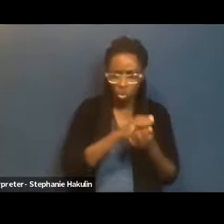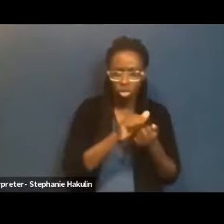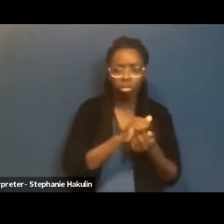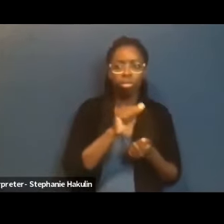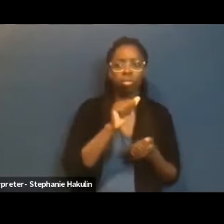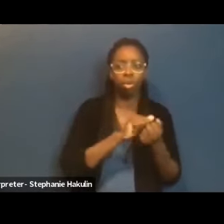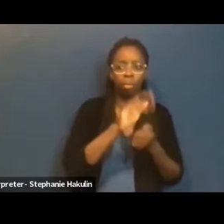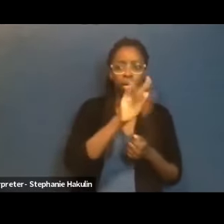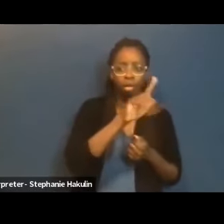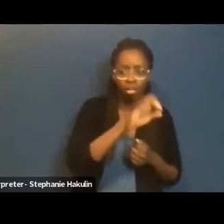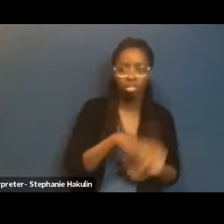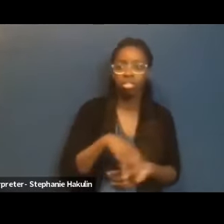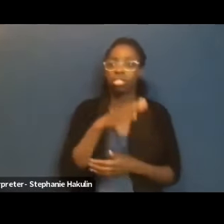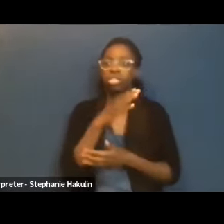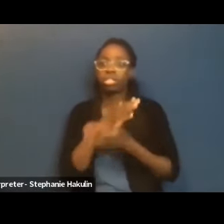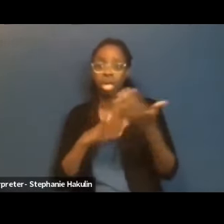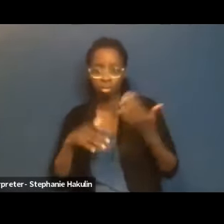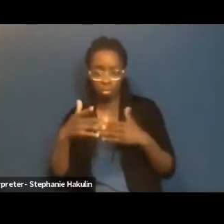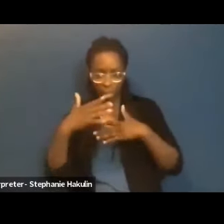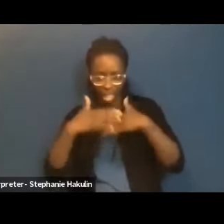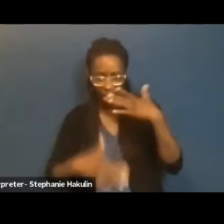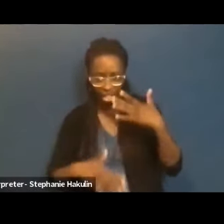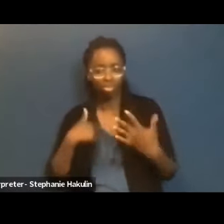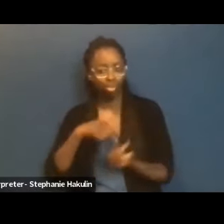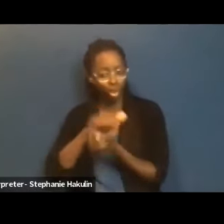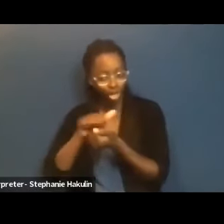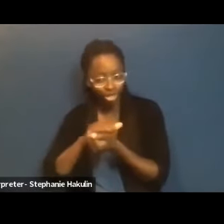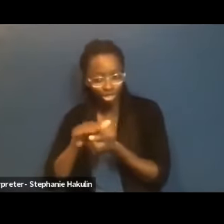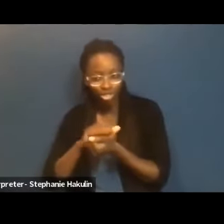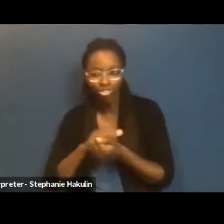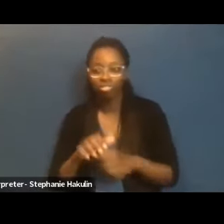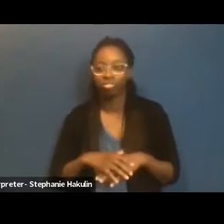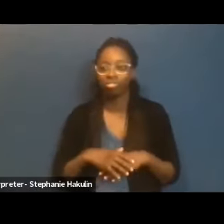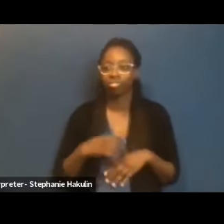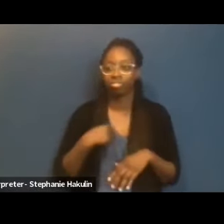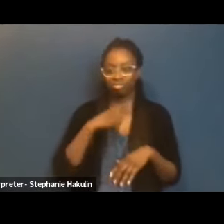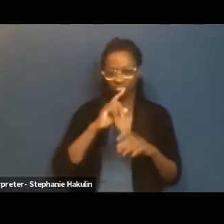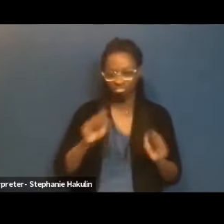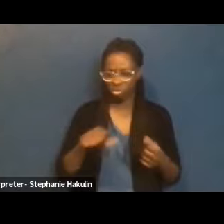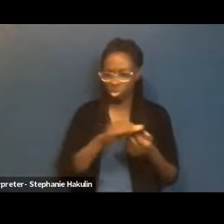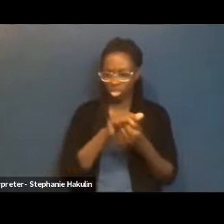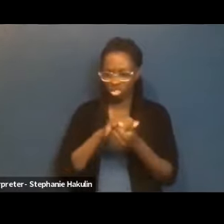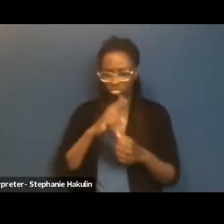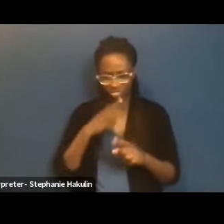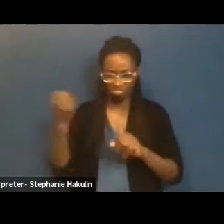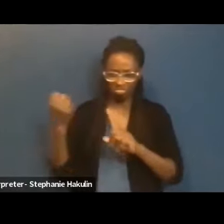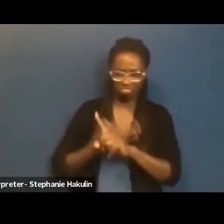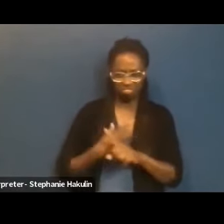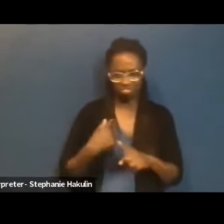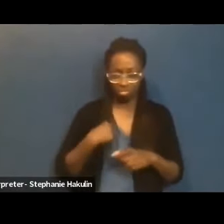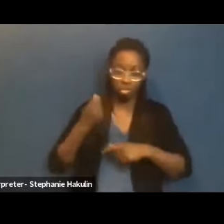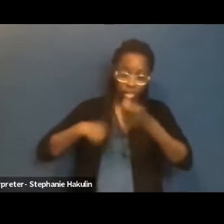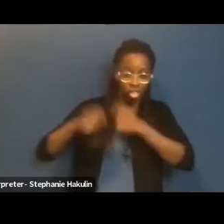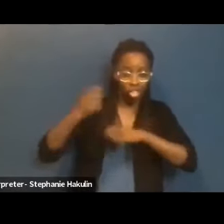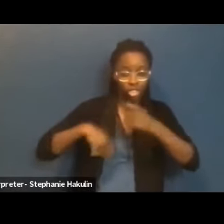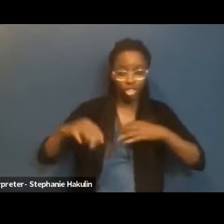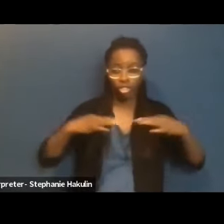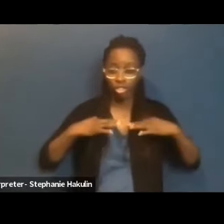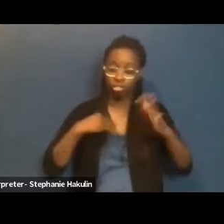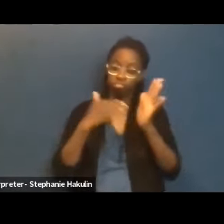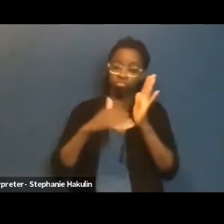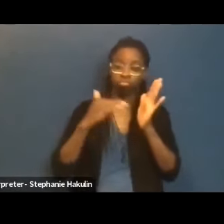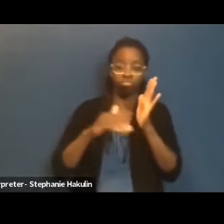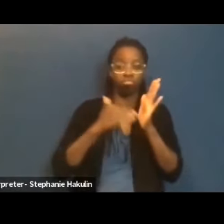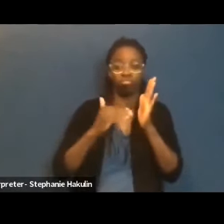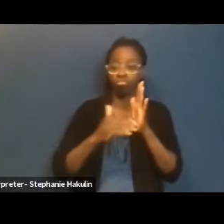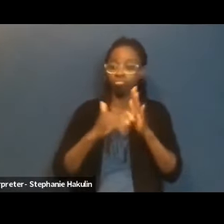holes. The system chews us up and spits us out only to suck us back in again. The worst form of regurgitation, rinse, repeat. and believed to be even a